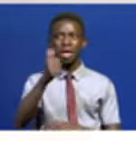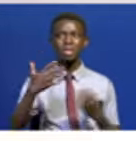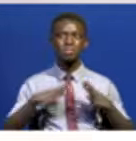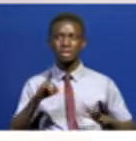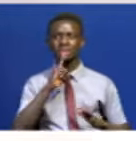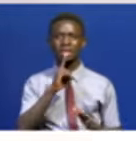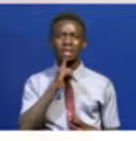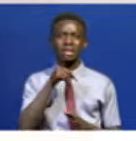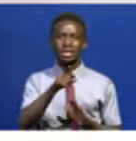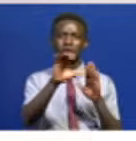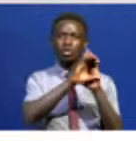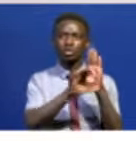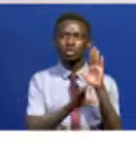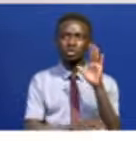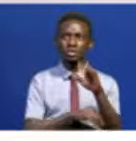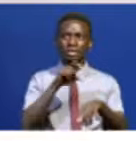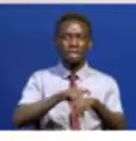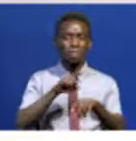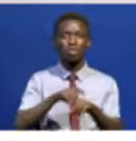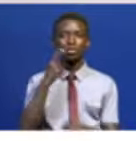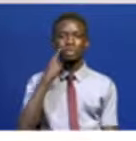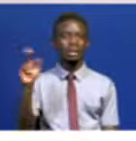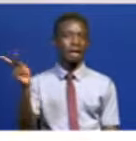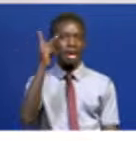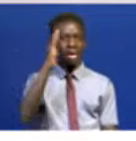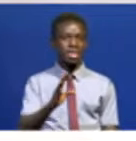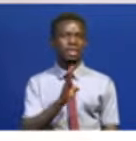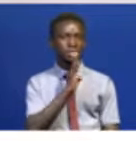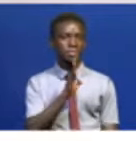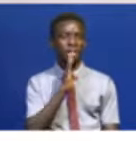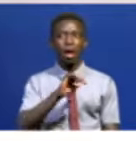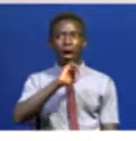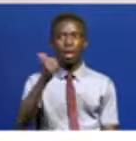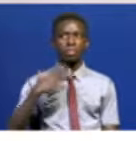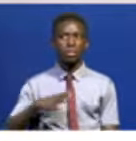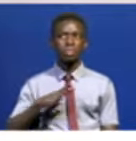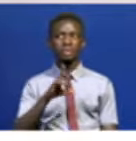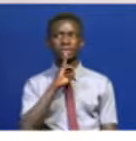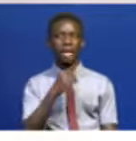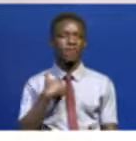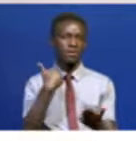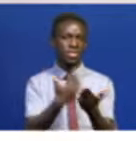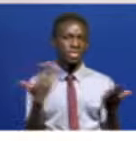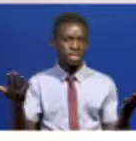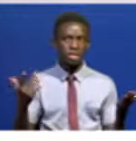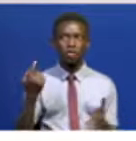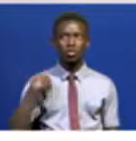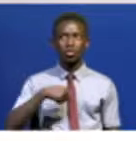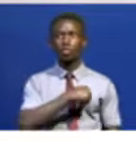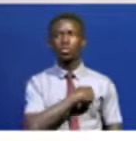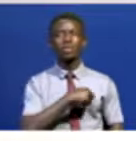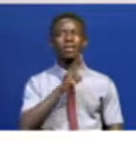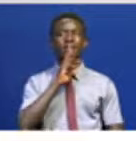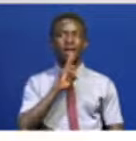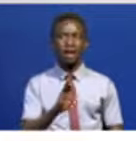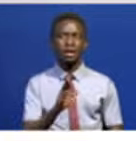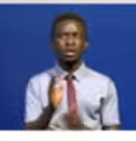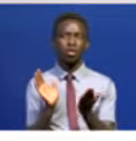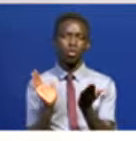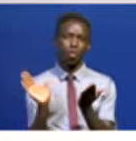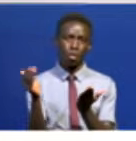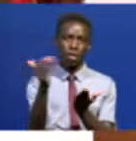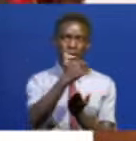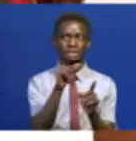constitutional moment, these are Kenyans talking, all right? And others saying their things. We are a collective as a